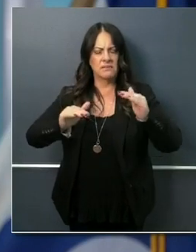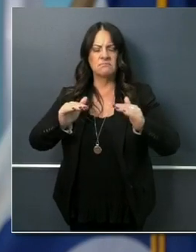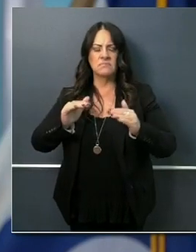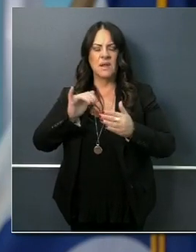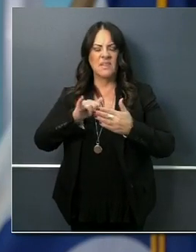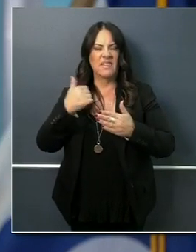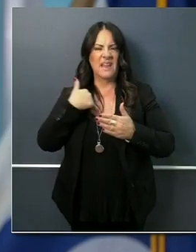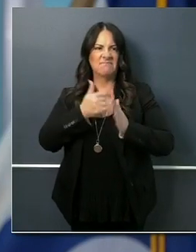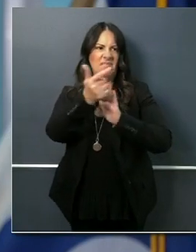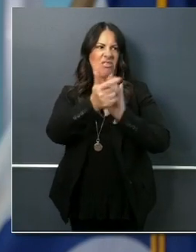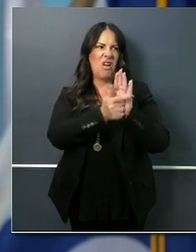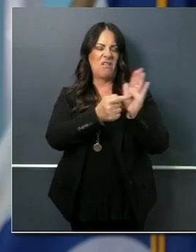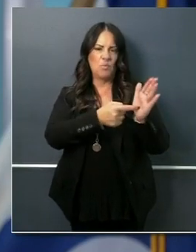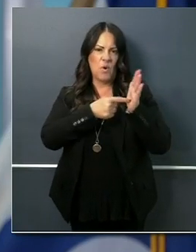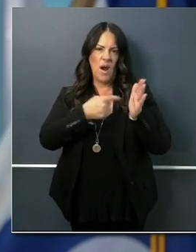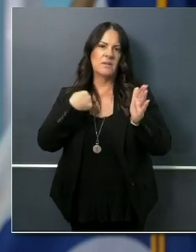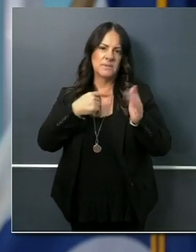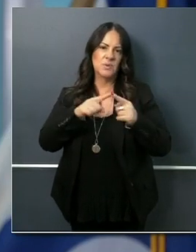Rosenhall, Cal Matters.